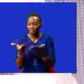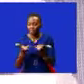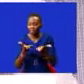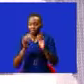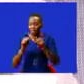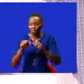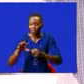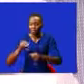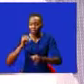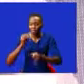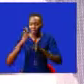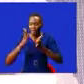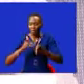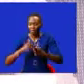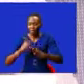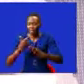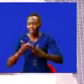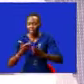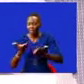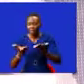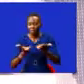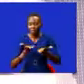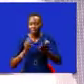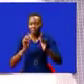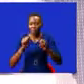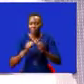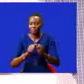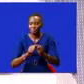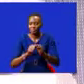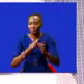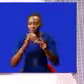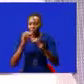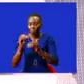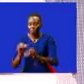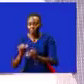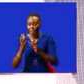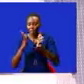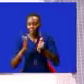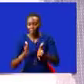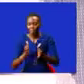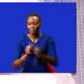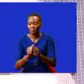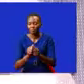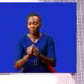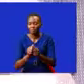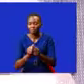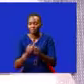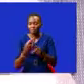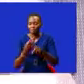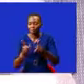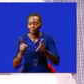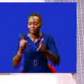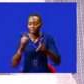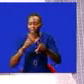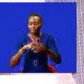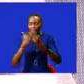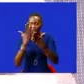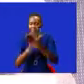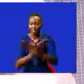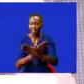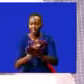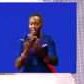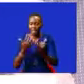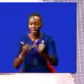gikawe ji kendo kae kama biro bedo kama gibiro kele ji. To gotieno to